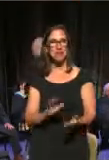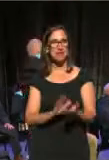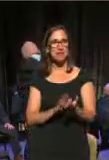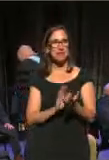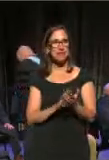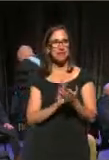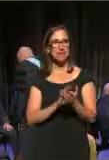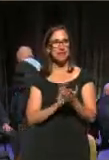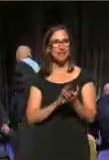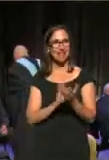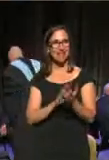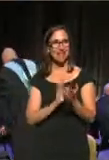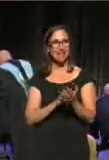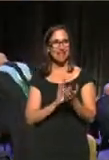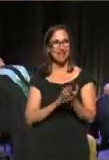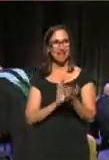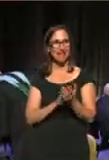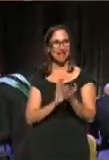side.